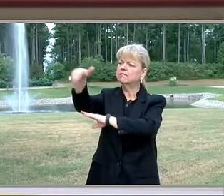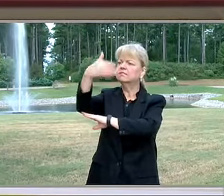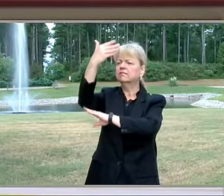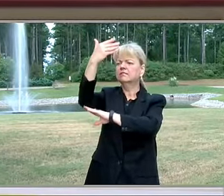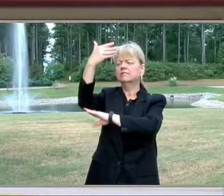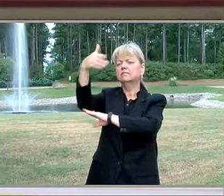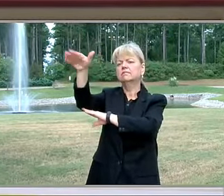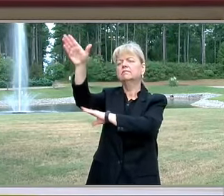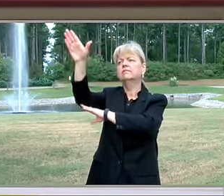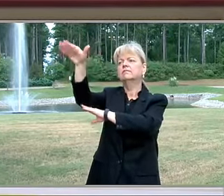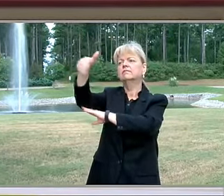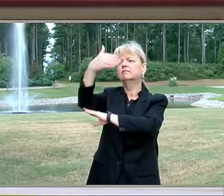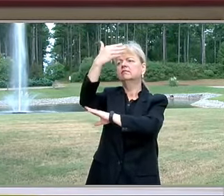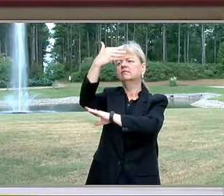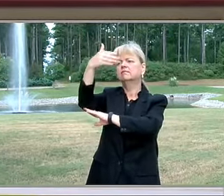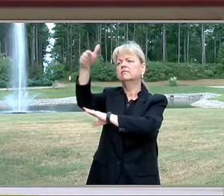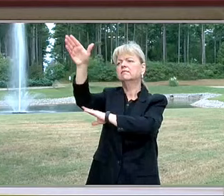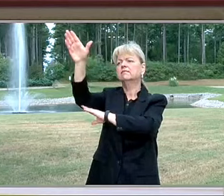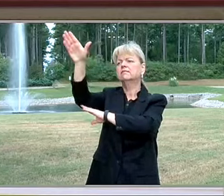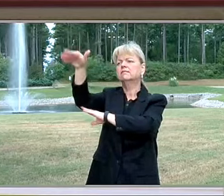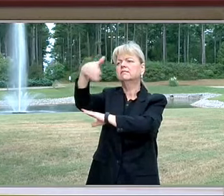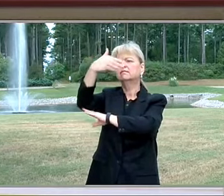banner yet